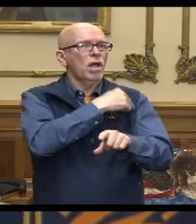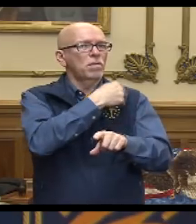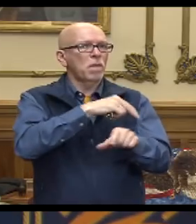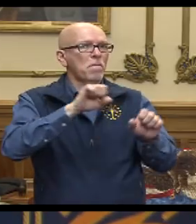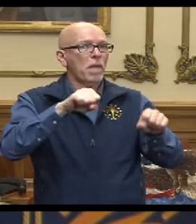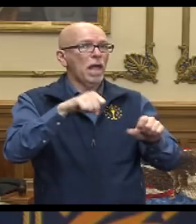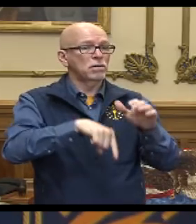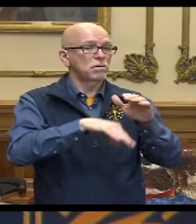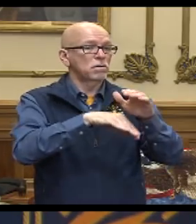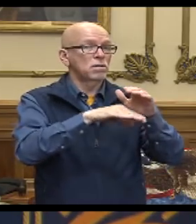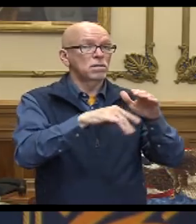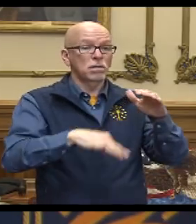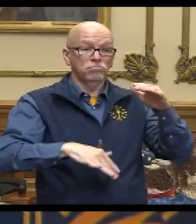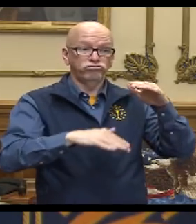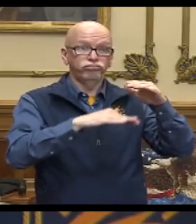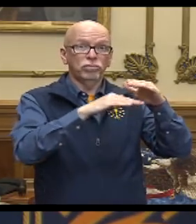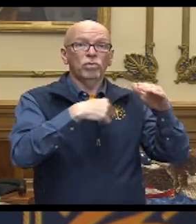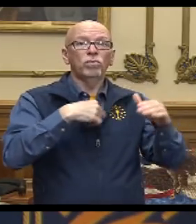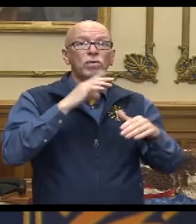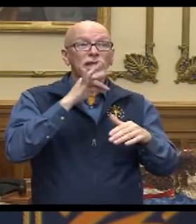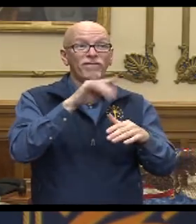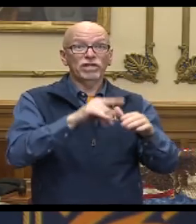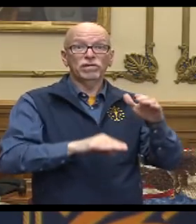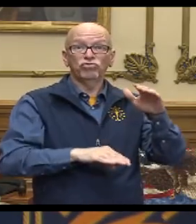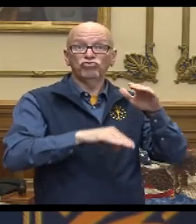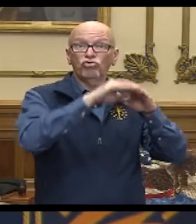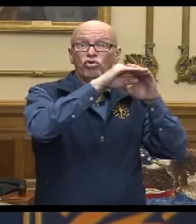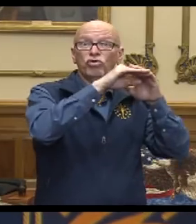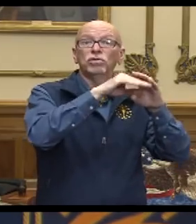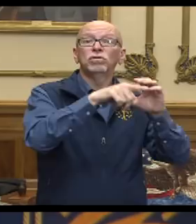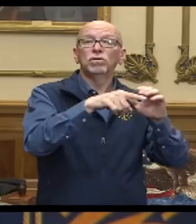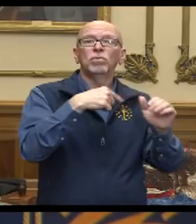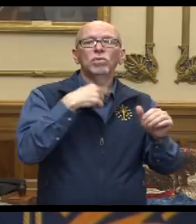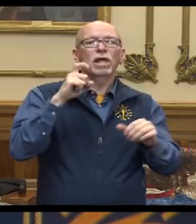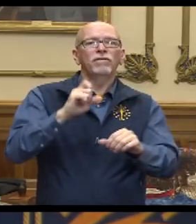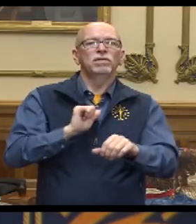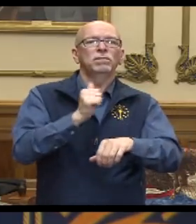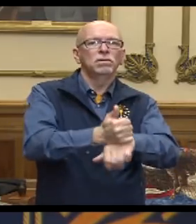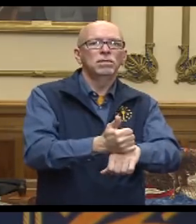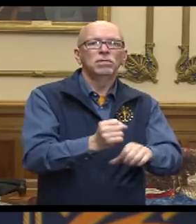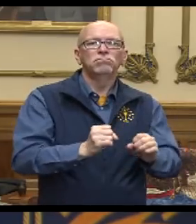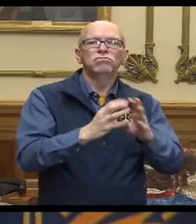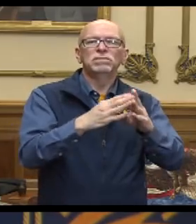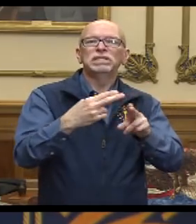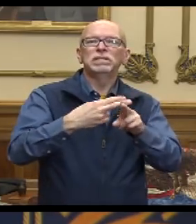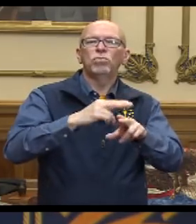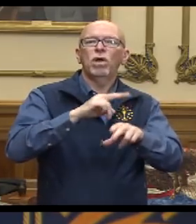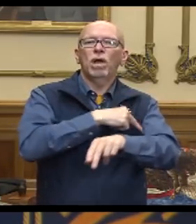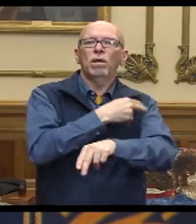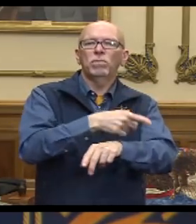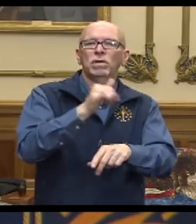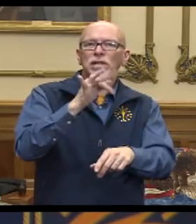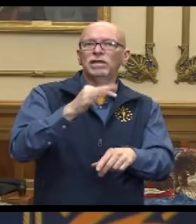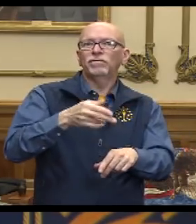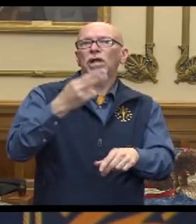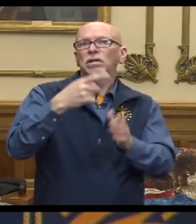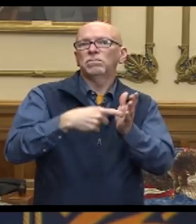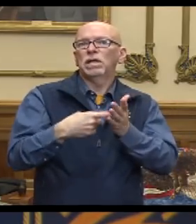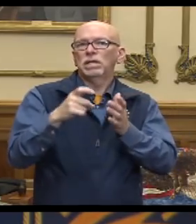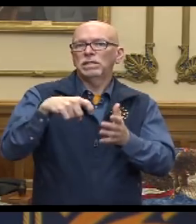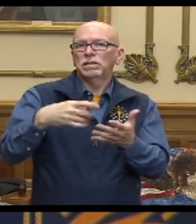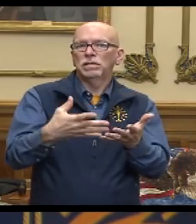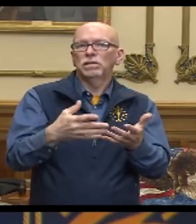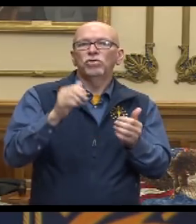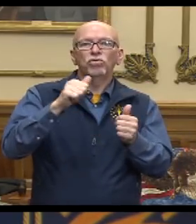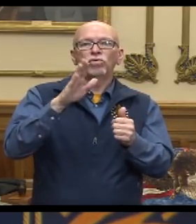we know when we will have to surge certain assets into the Lake County area to meet the demand signals that could be generated by